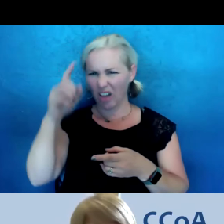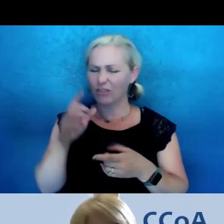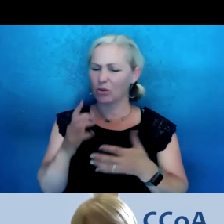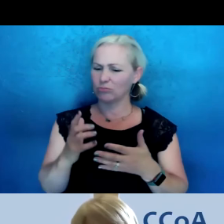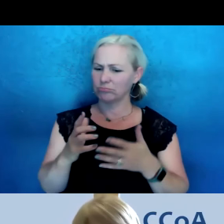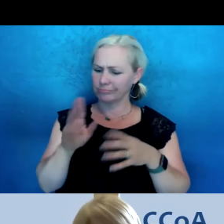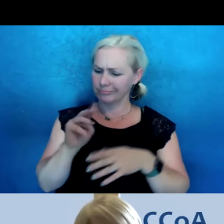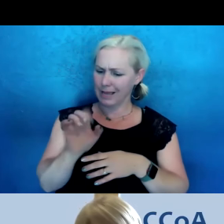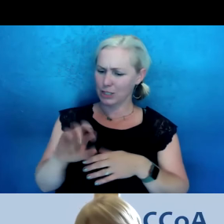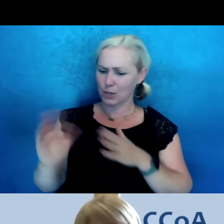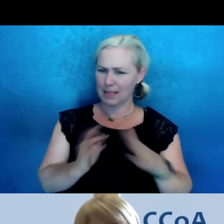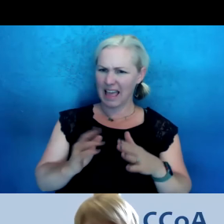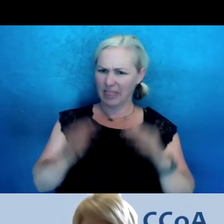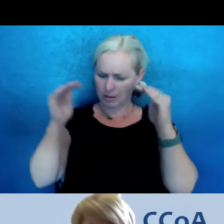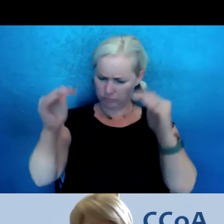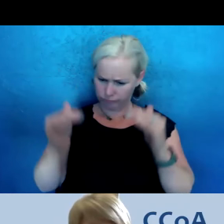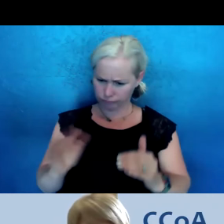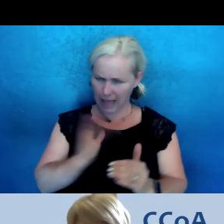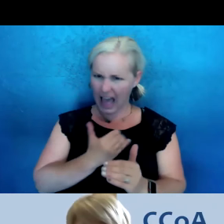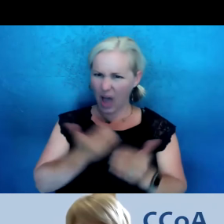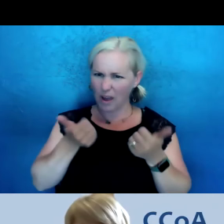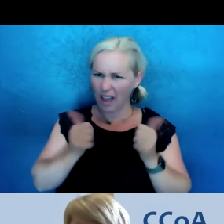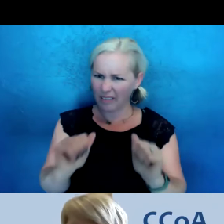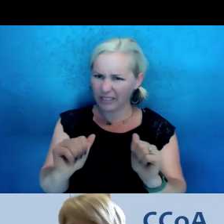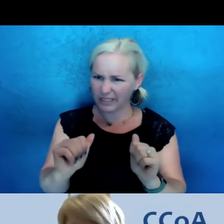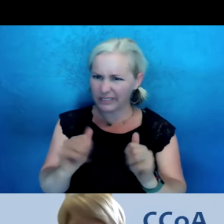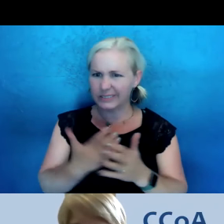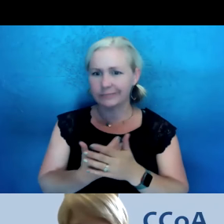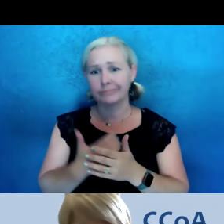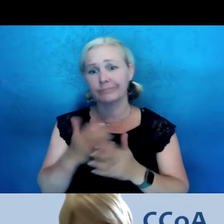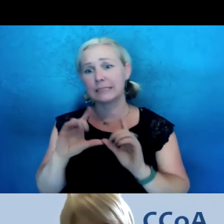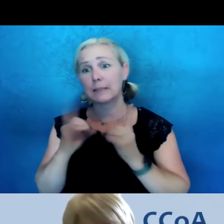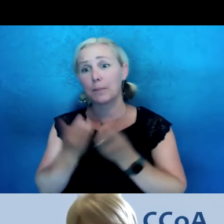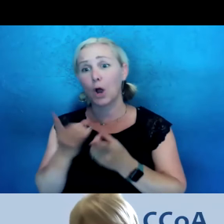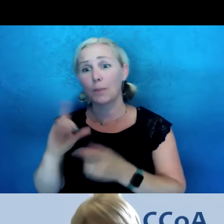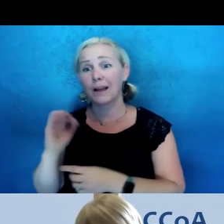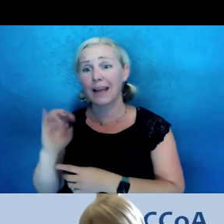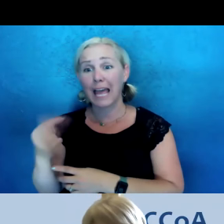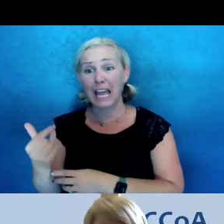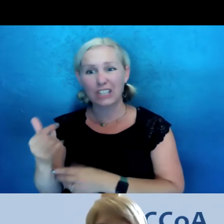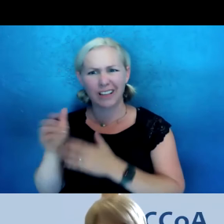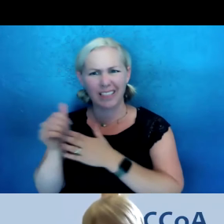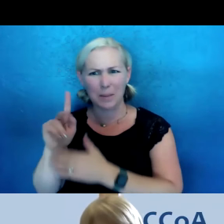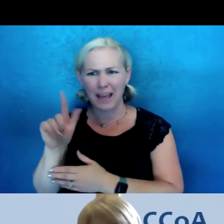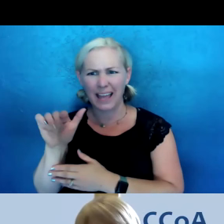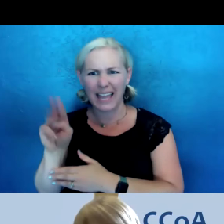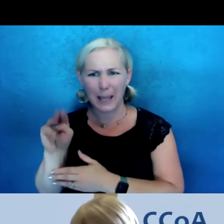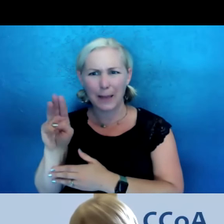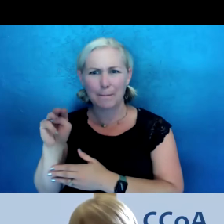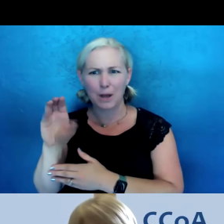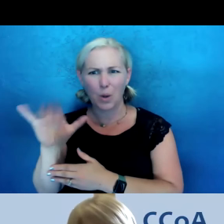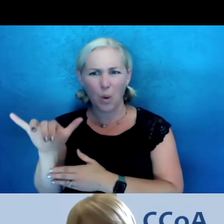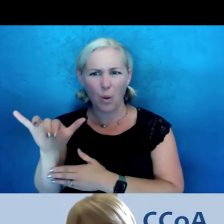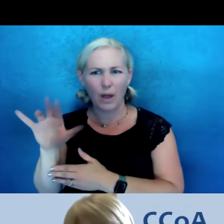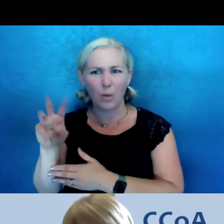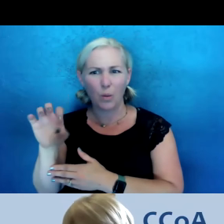This, along with organizations like Department on Aging, led by Kim McCoy-Wade and her dynamic team, and the